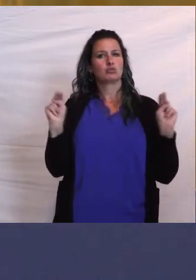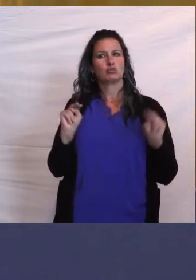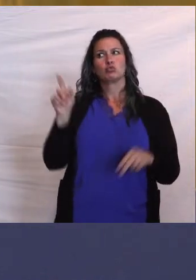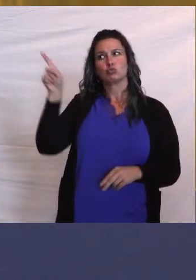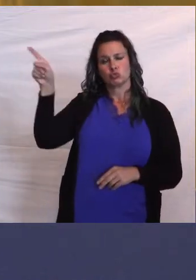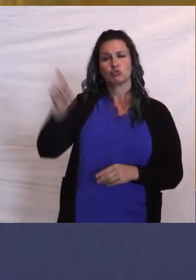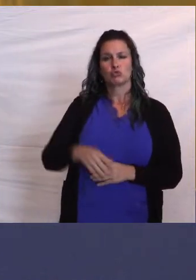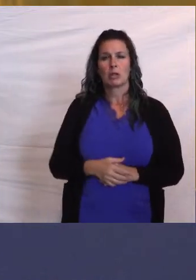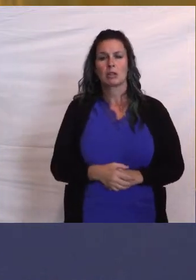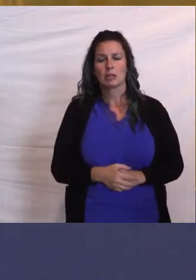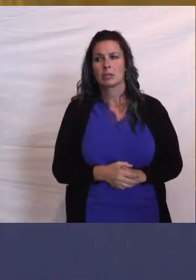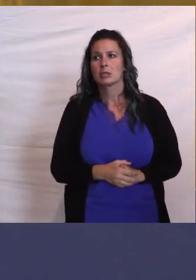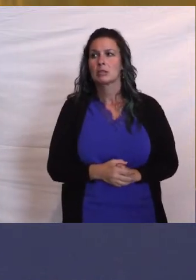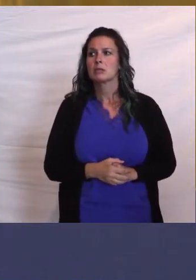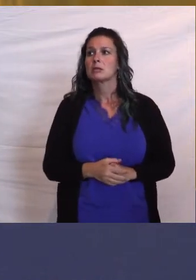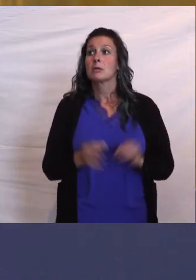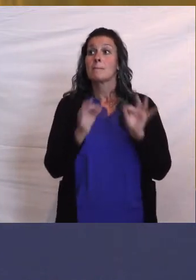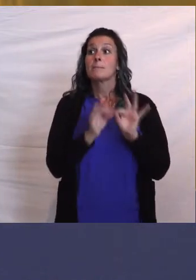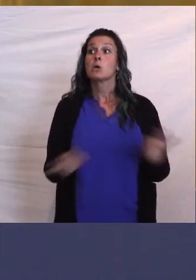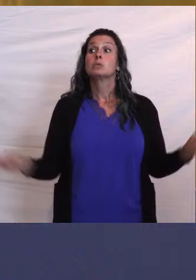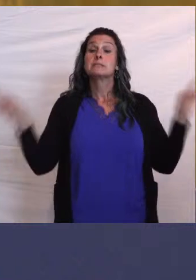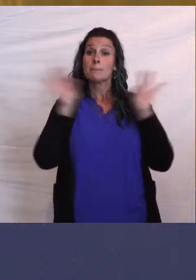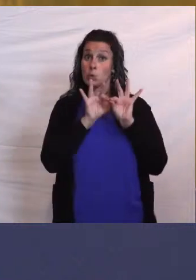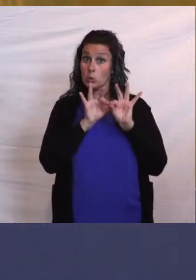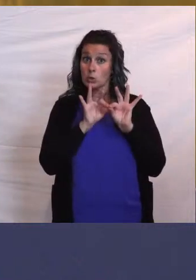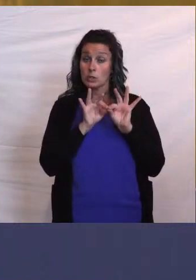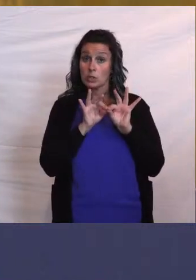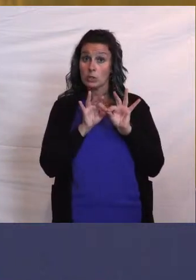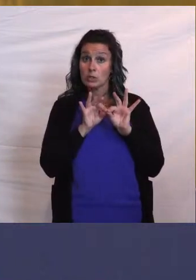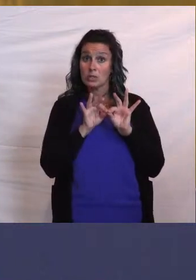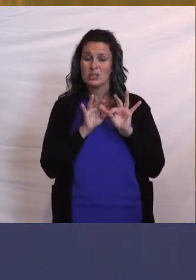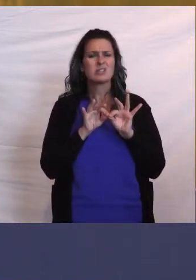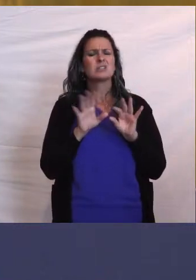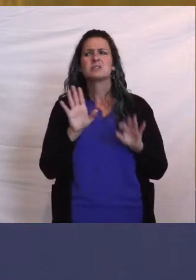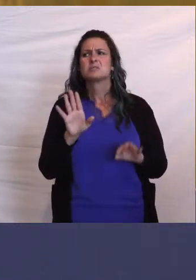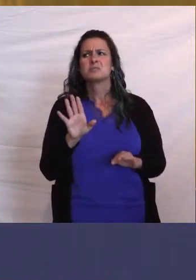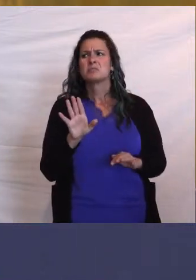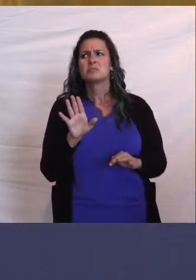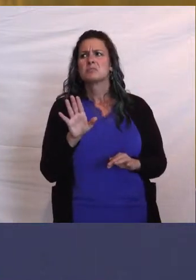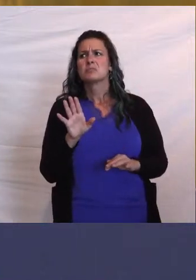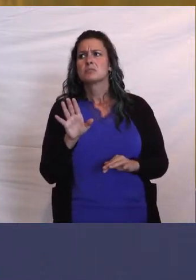balls and strikes. And most importantly, forget about what,